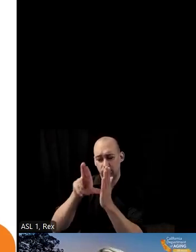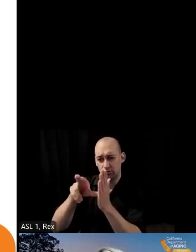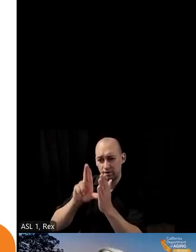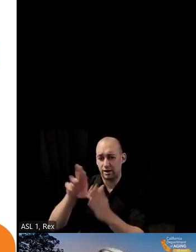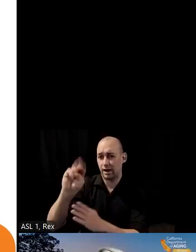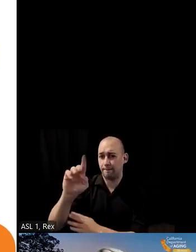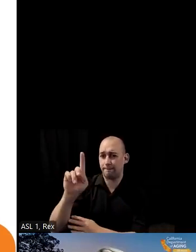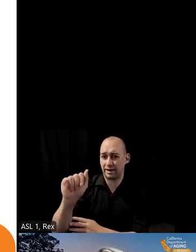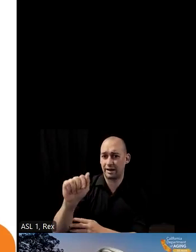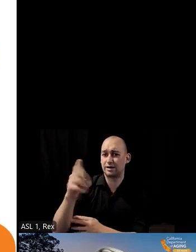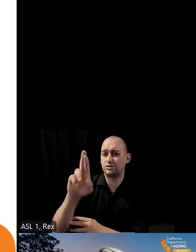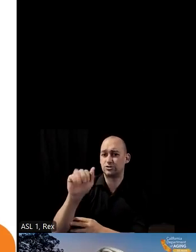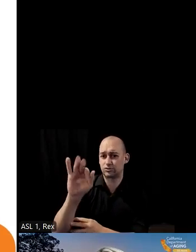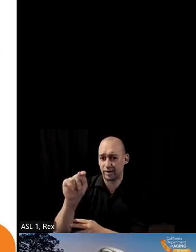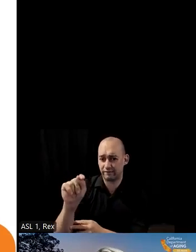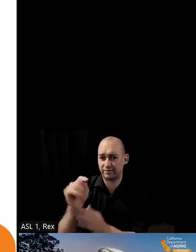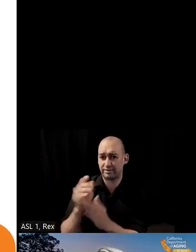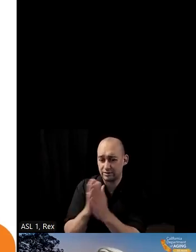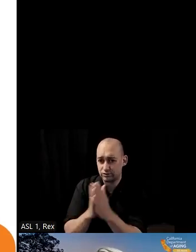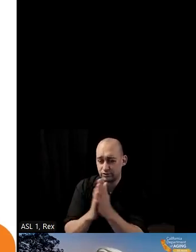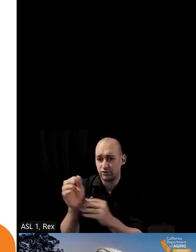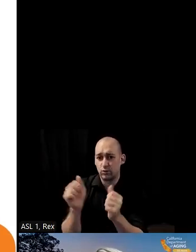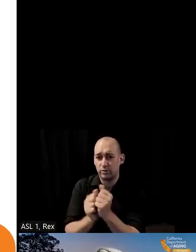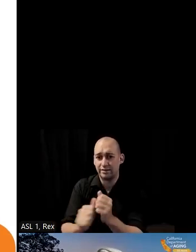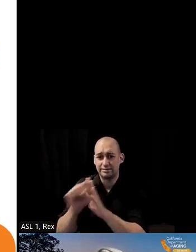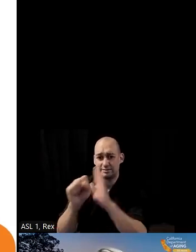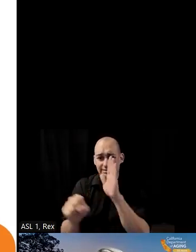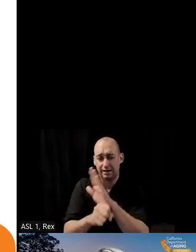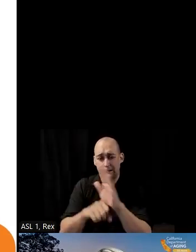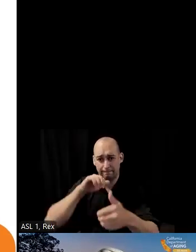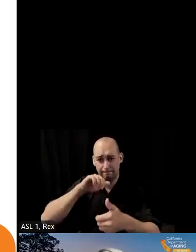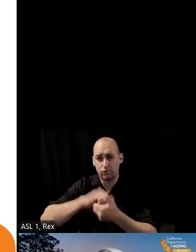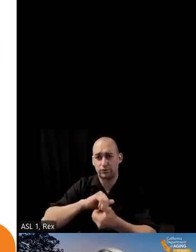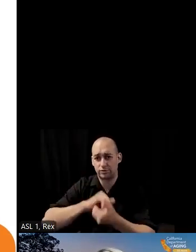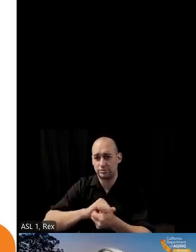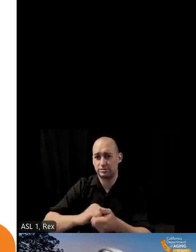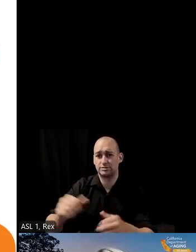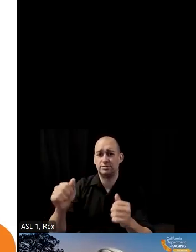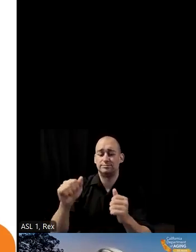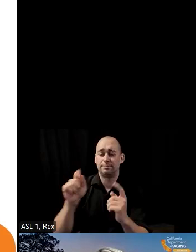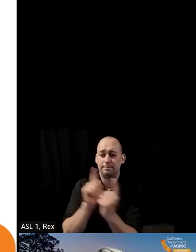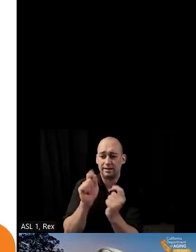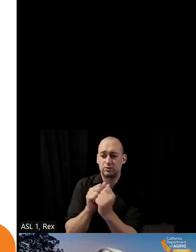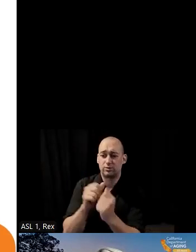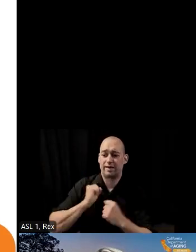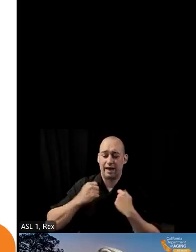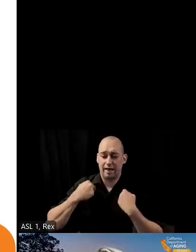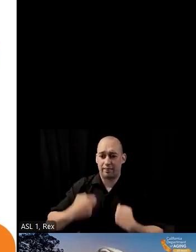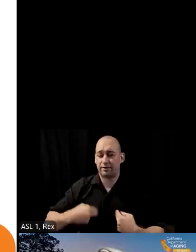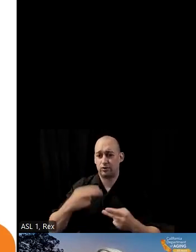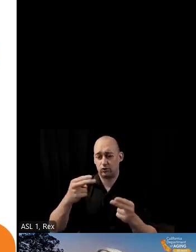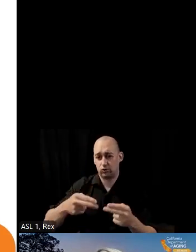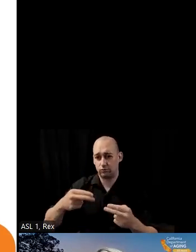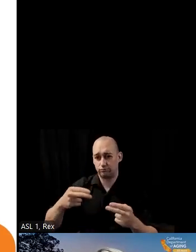MPA draft initiatives with our state partners. So meetings with our Health and Human Service Agency Department colleagues,